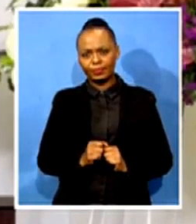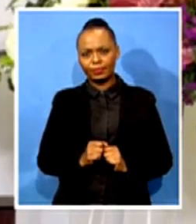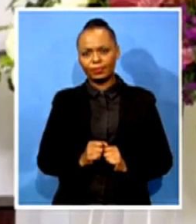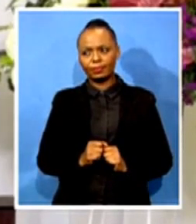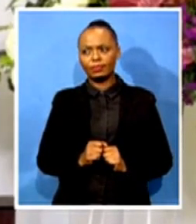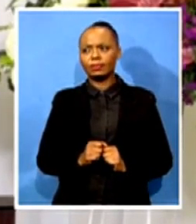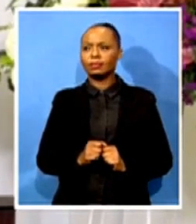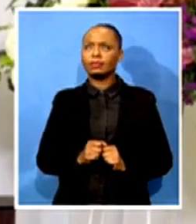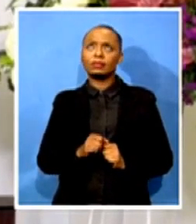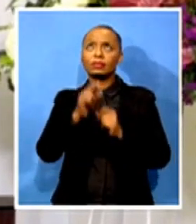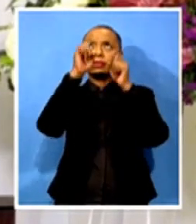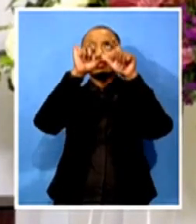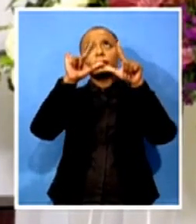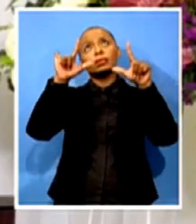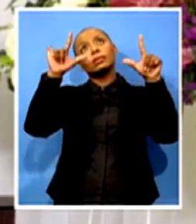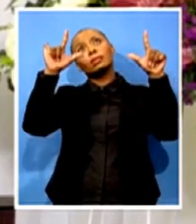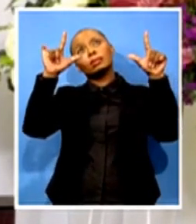benawe.